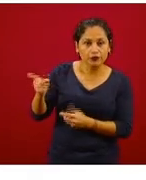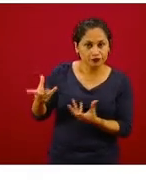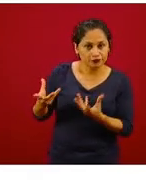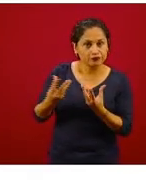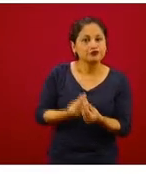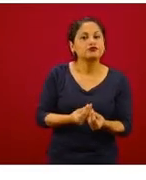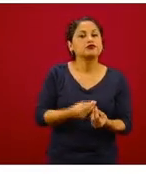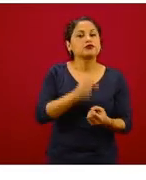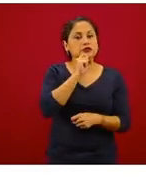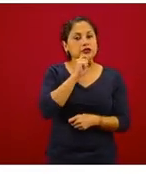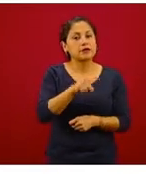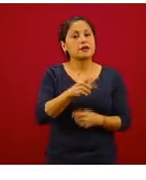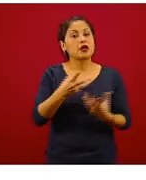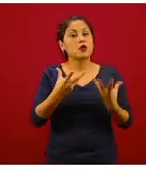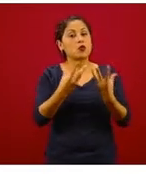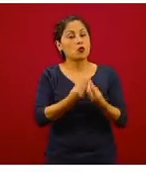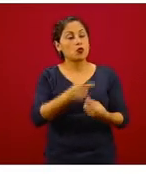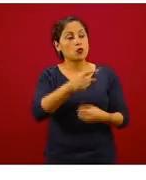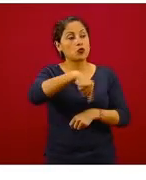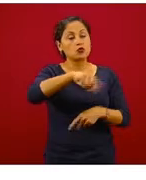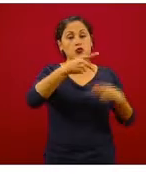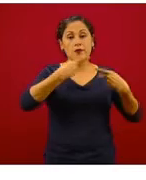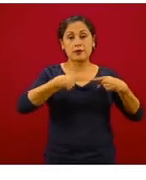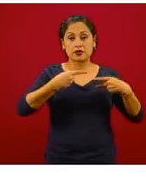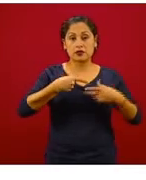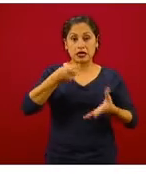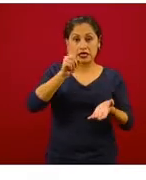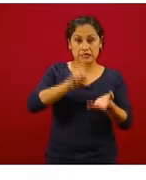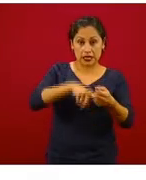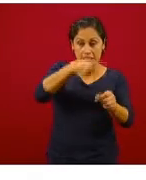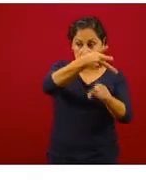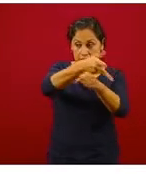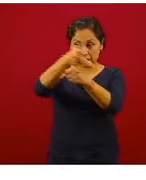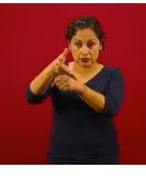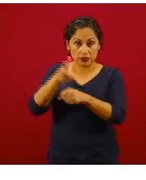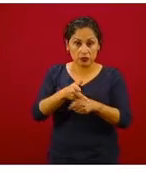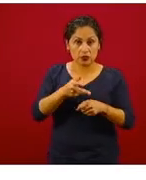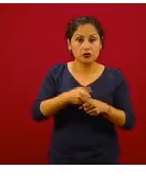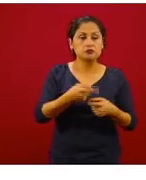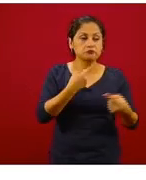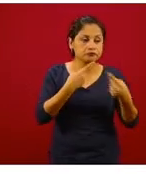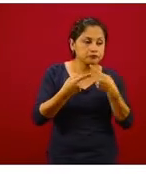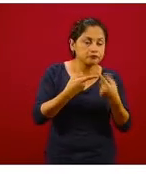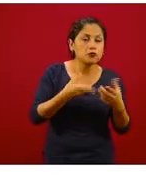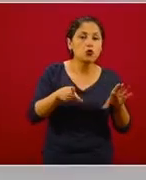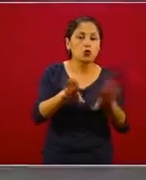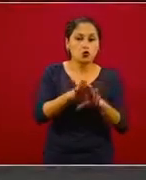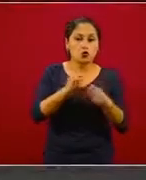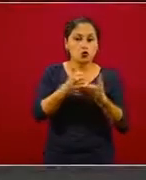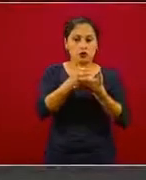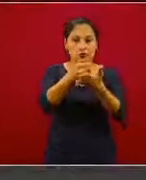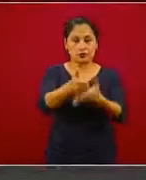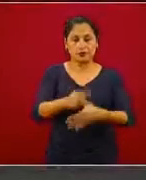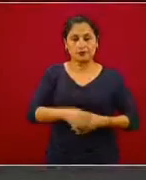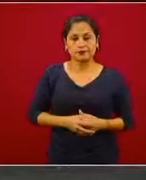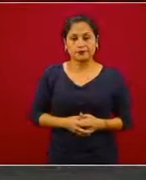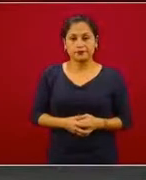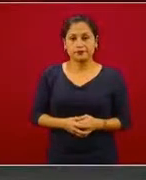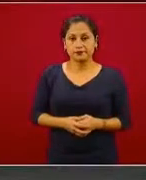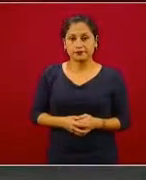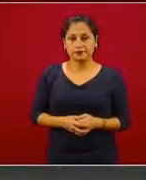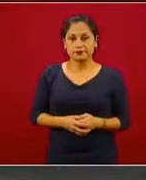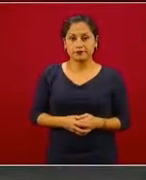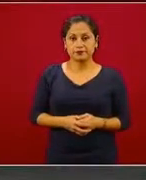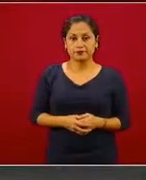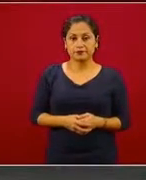are moving forward. We have been addressing this several times with the different chambers who